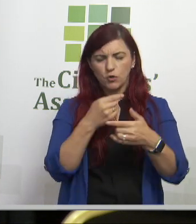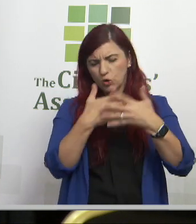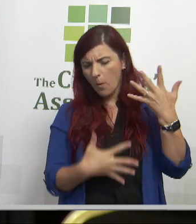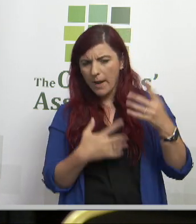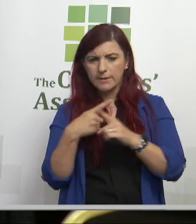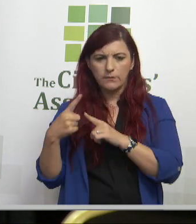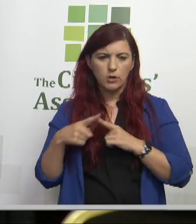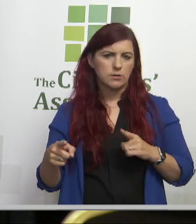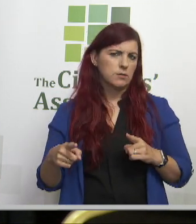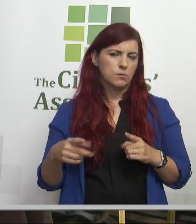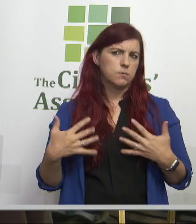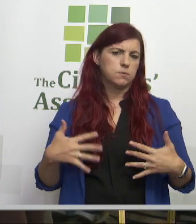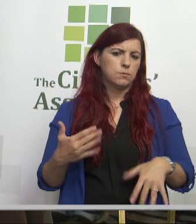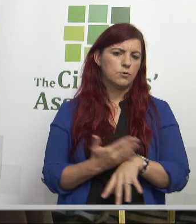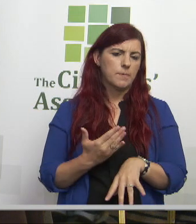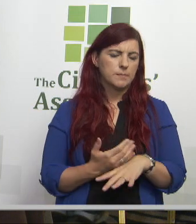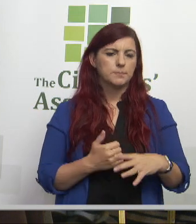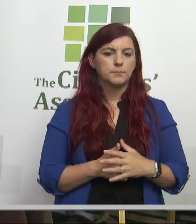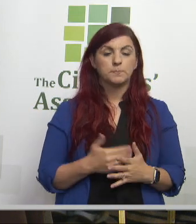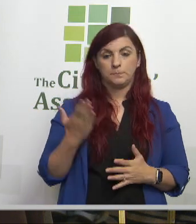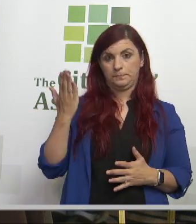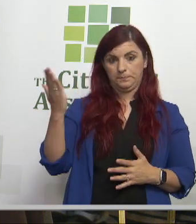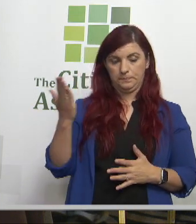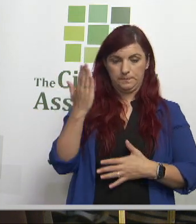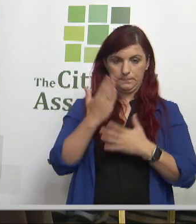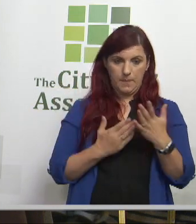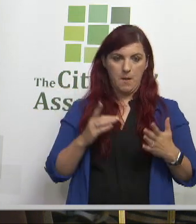functions. And here are some of the hedgerow